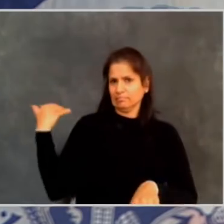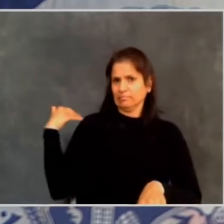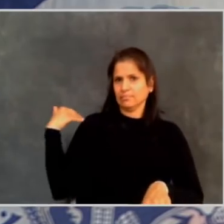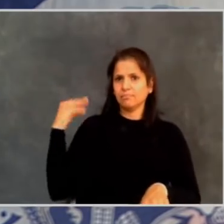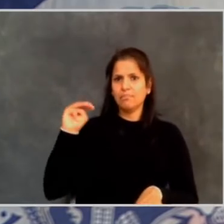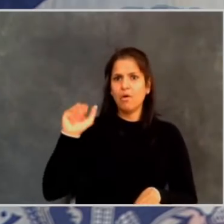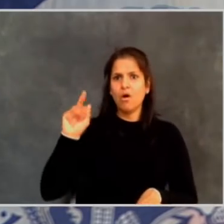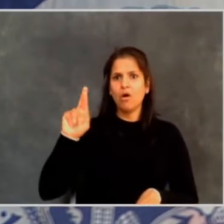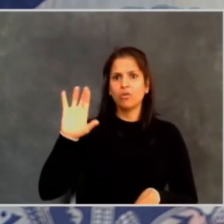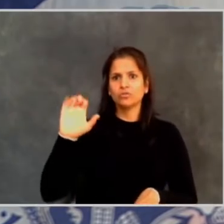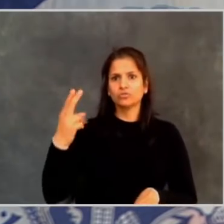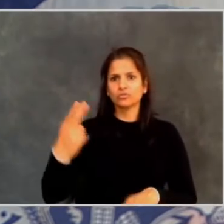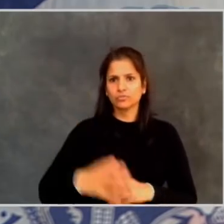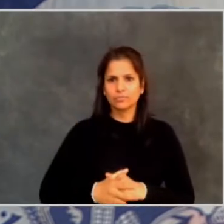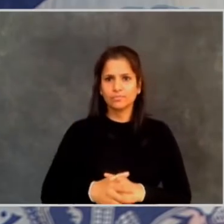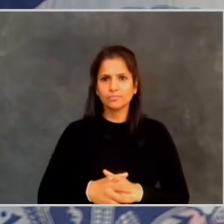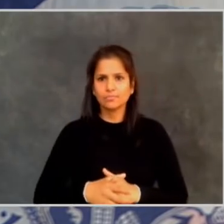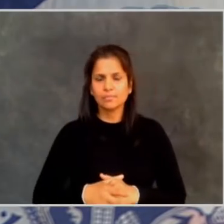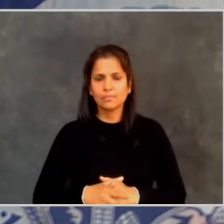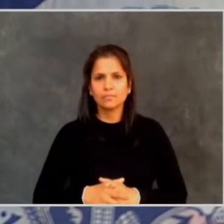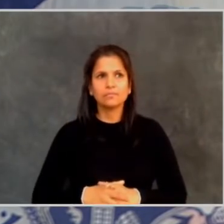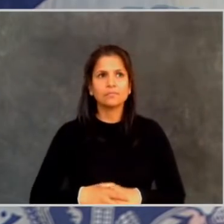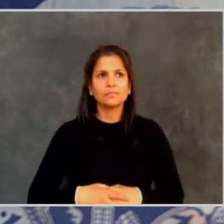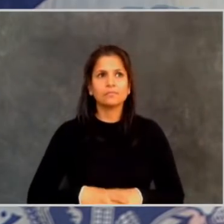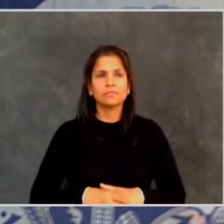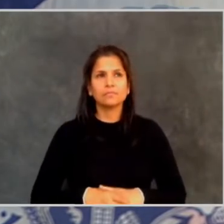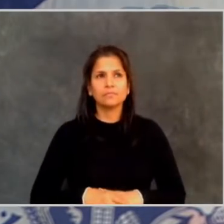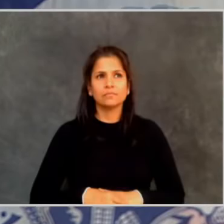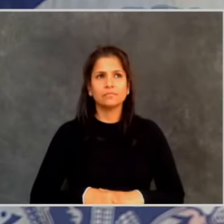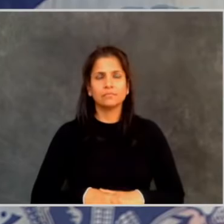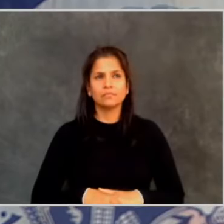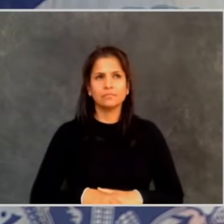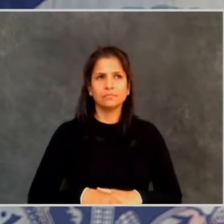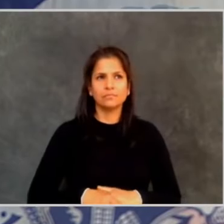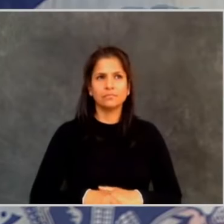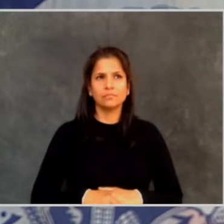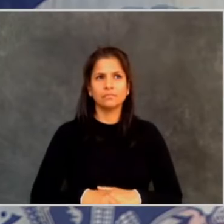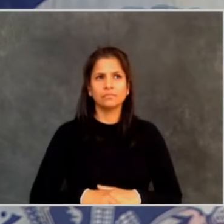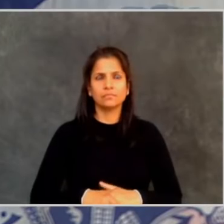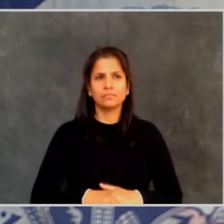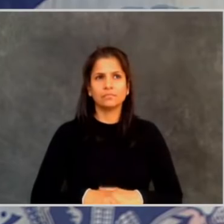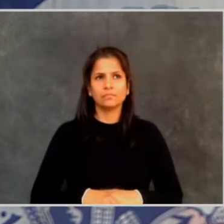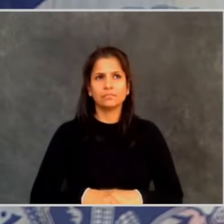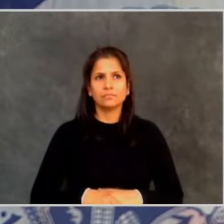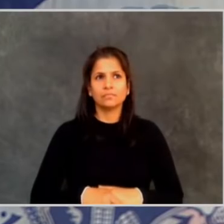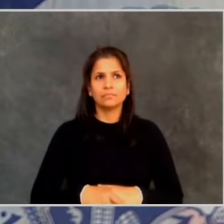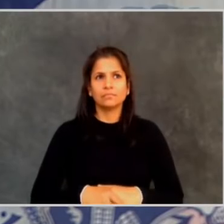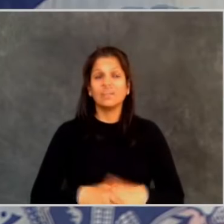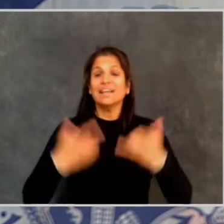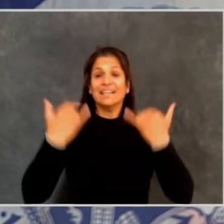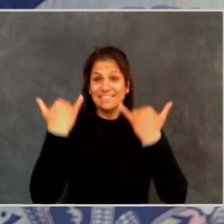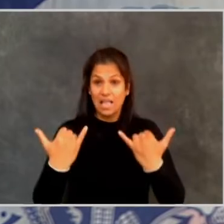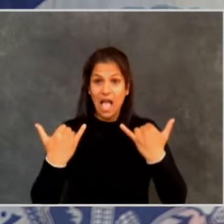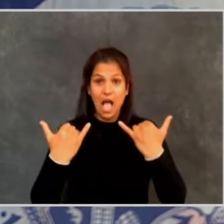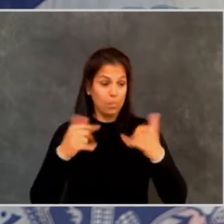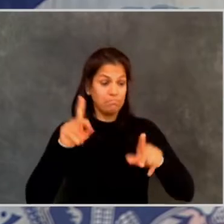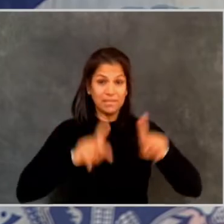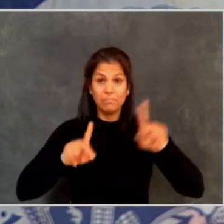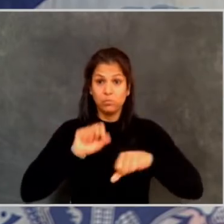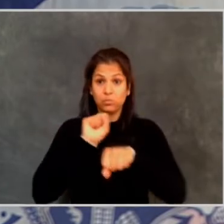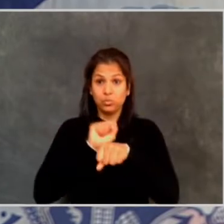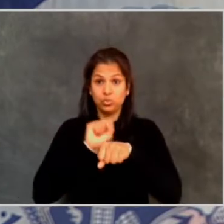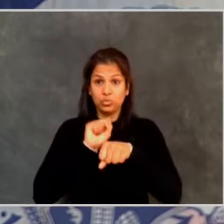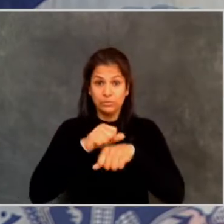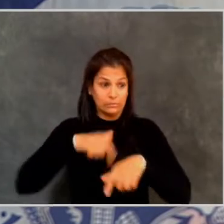would have to have enough medical professionals in the hospitals to allow for that. We'd have to find a way to do it safely. But if we could